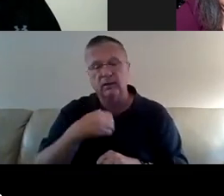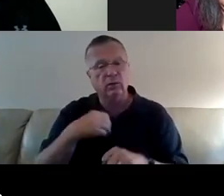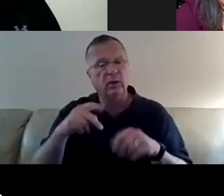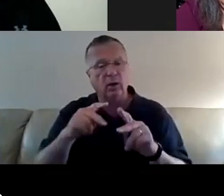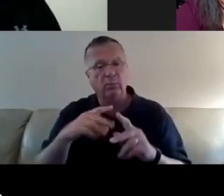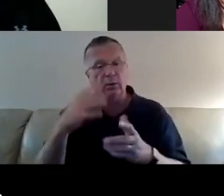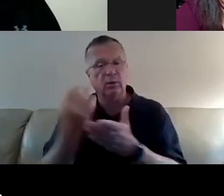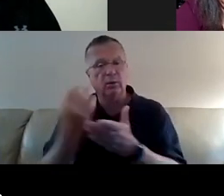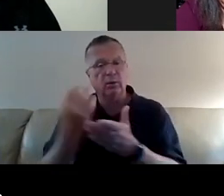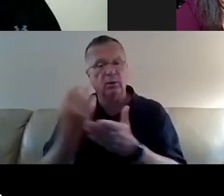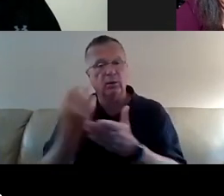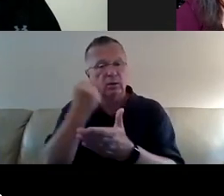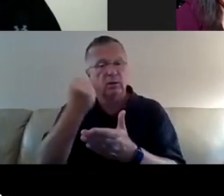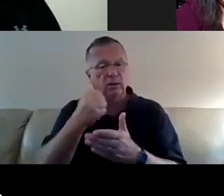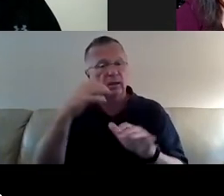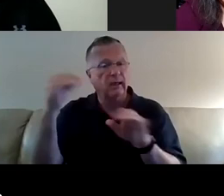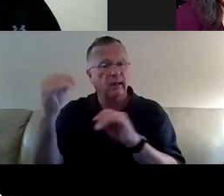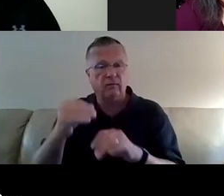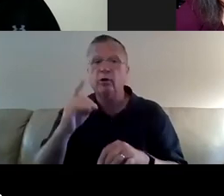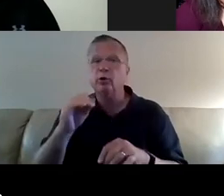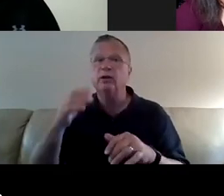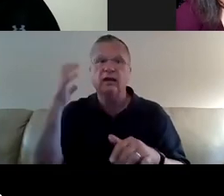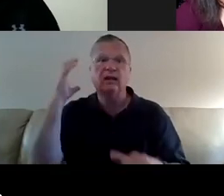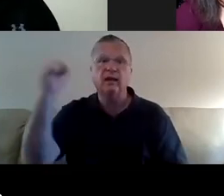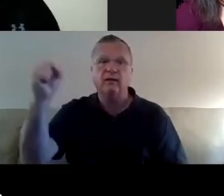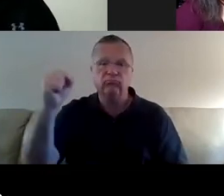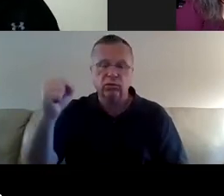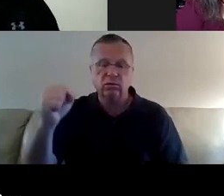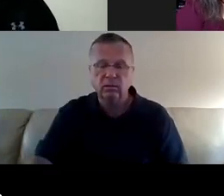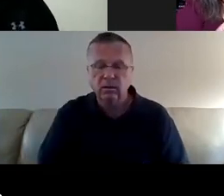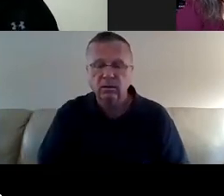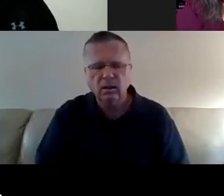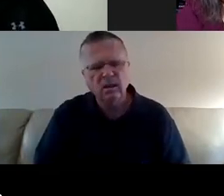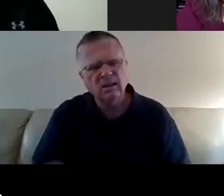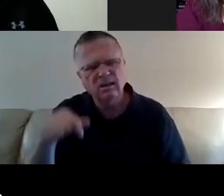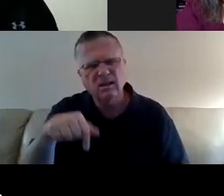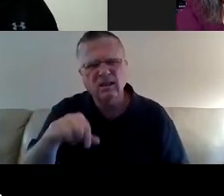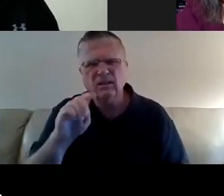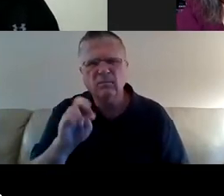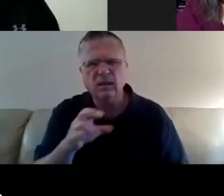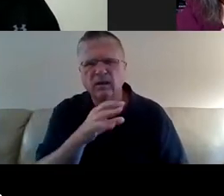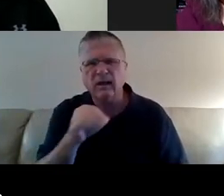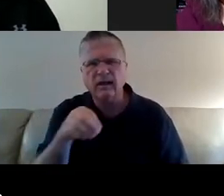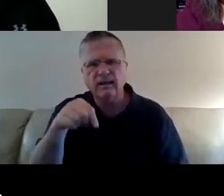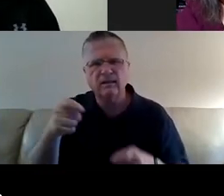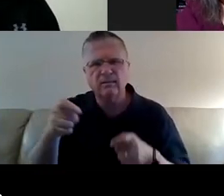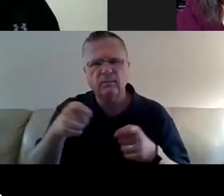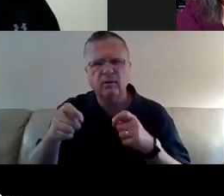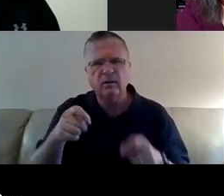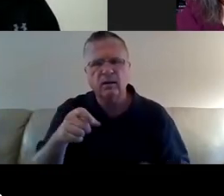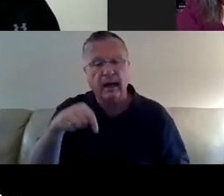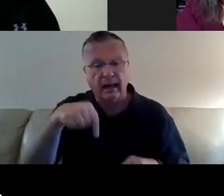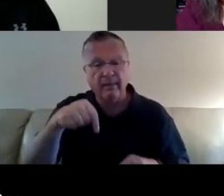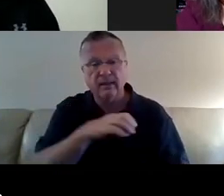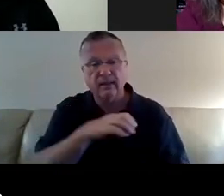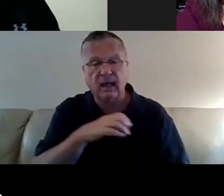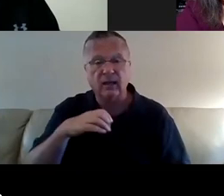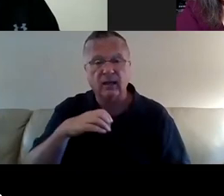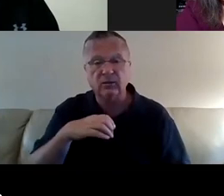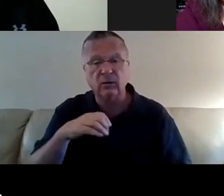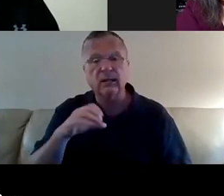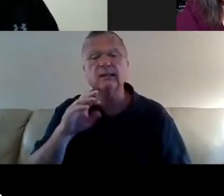leave. And so this mayor, this administration, this council, as a